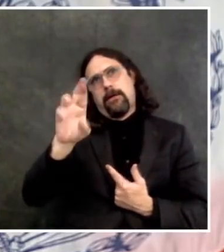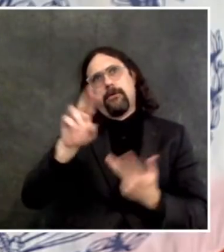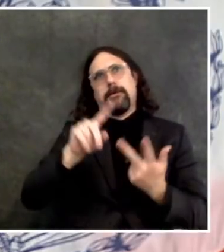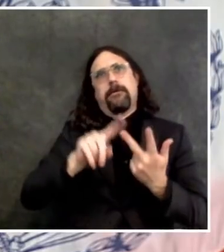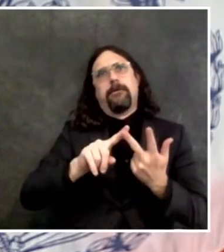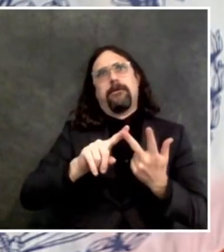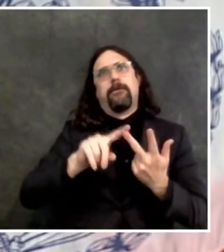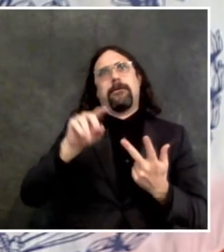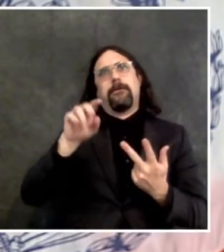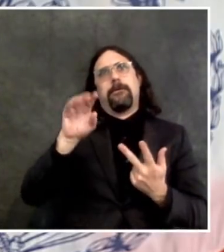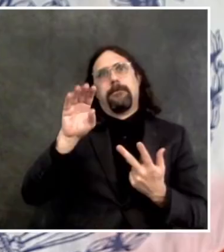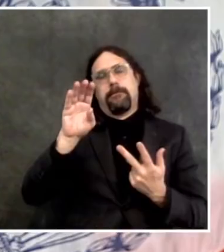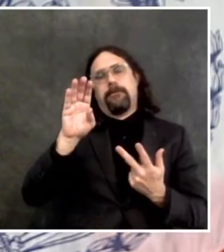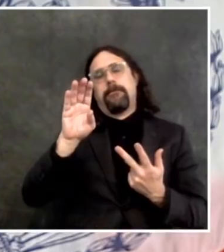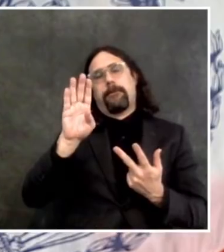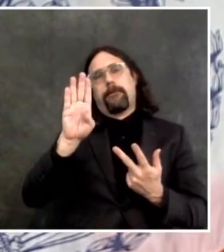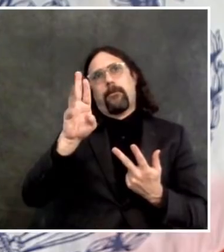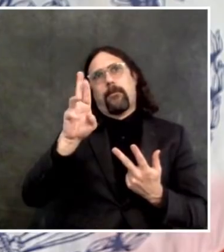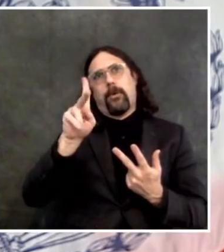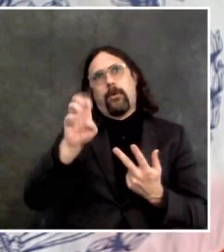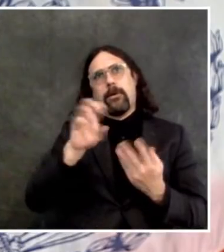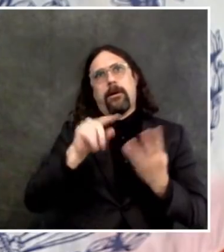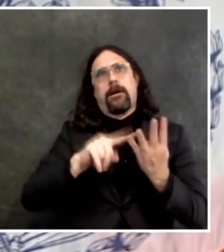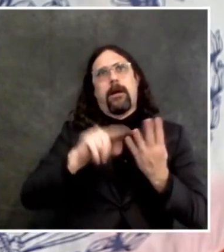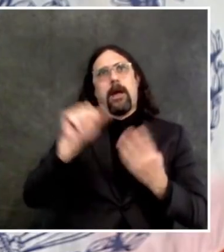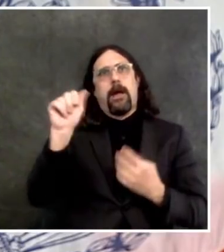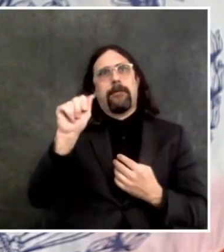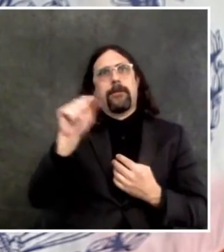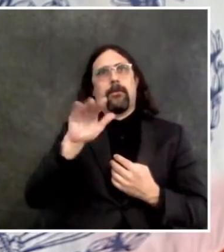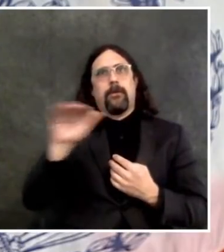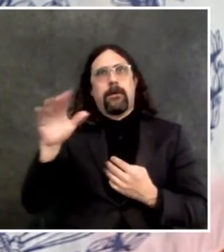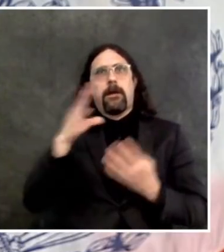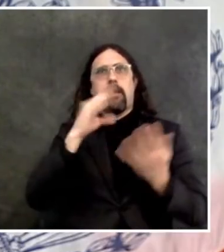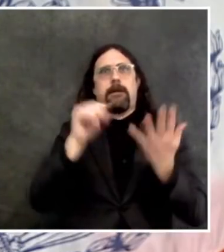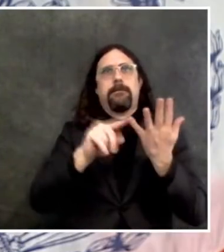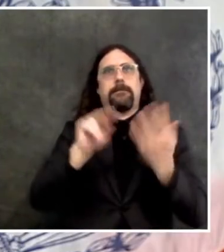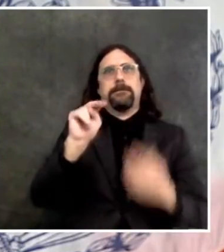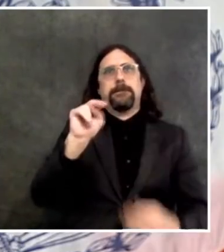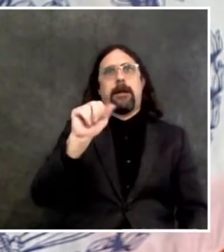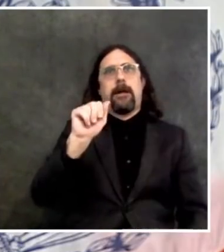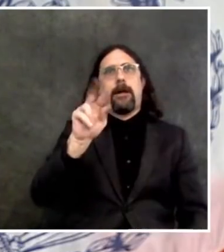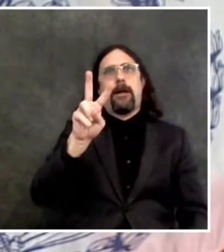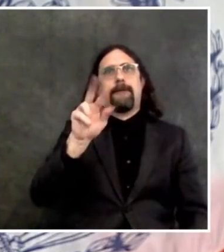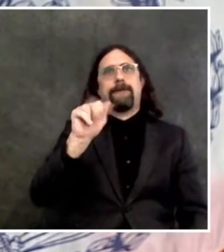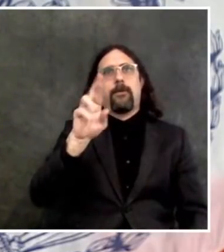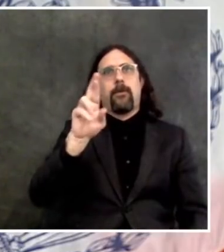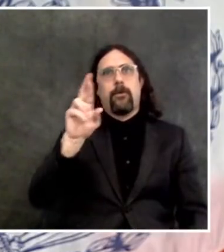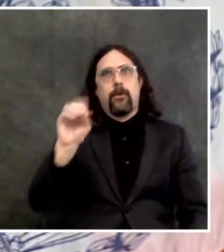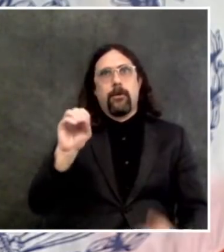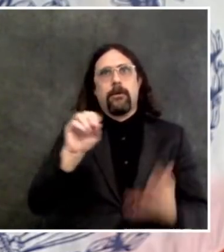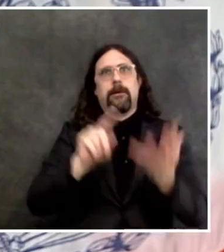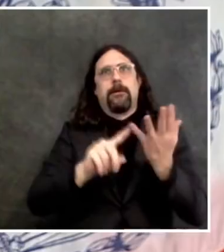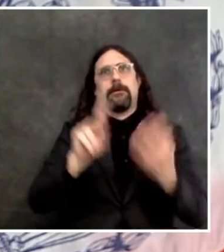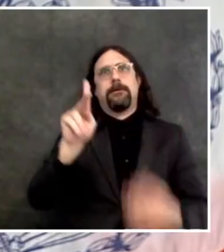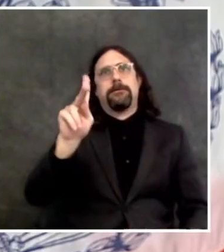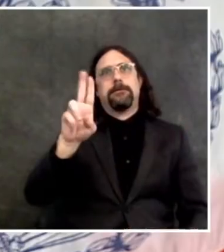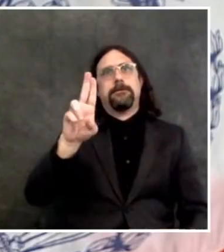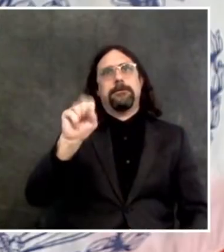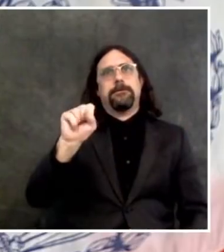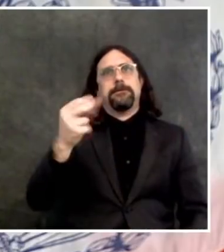Navarro, the President's Senior Advisor, Jared Kushner, who's obviously a New Yorker and knows a lot about this city and cares about this